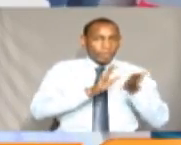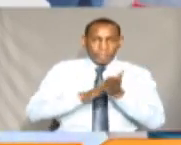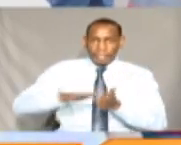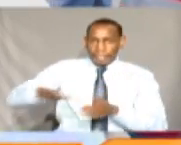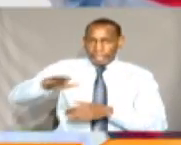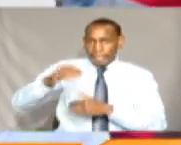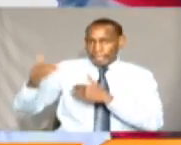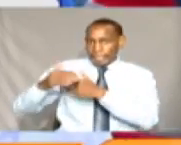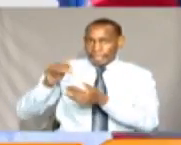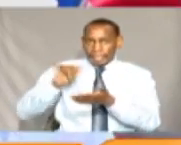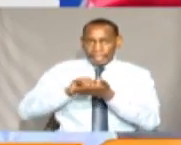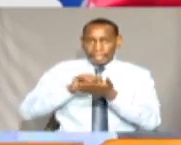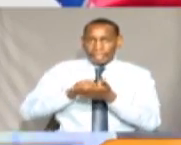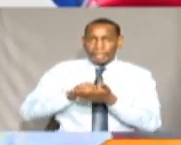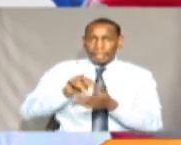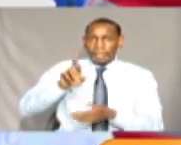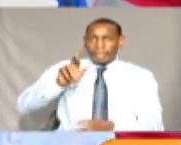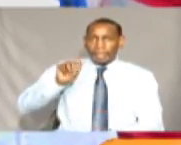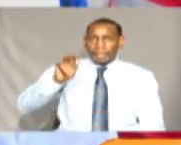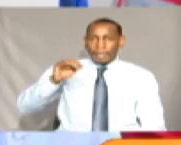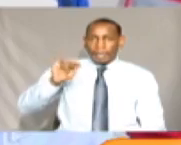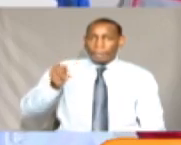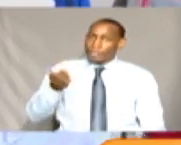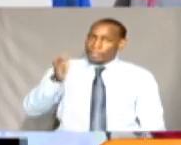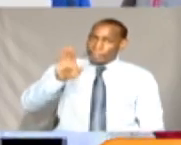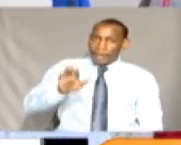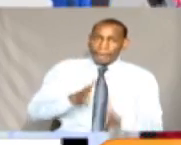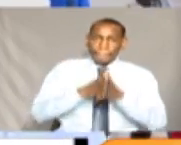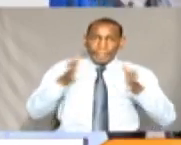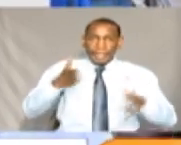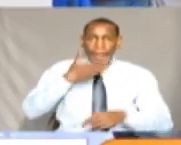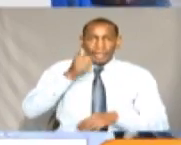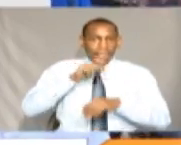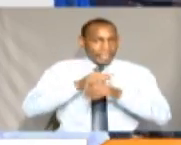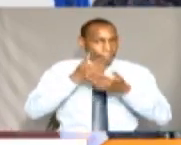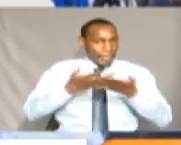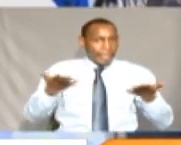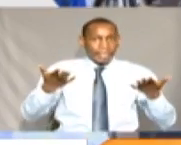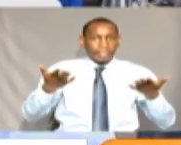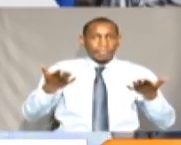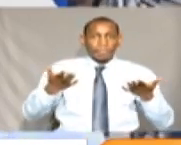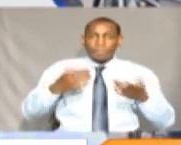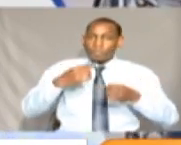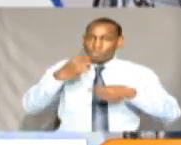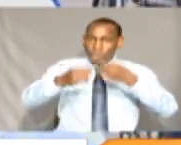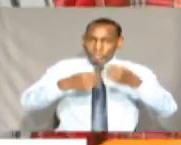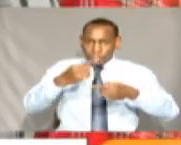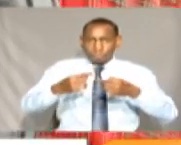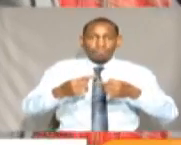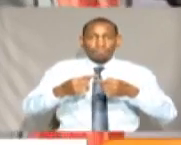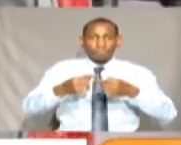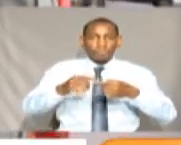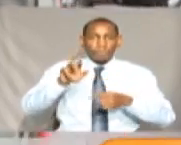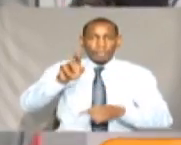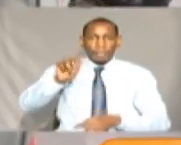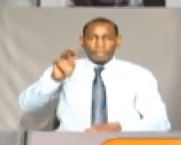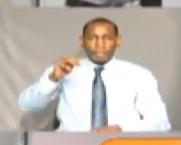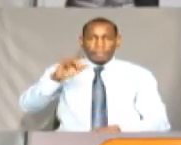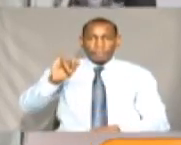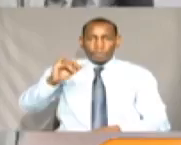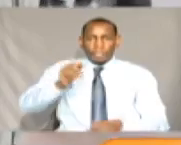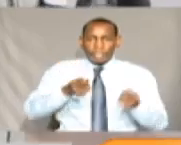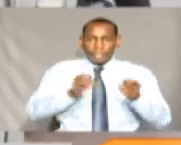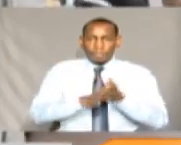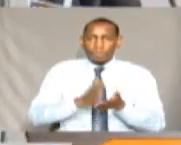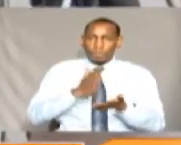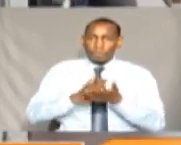environs that Ramogi is back, bigger and better. So anytime, anywhere, they should keep it at Ramogi FM. Nimefurahi kuona watu